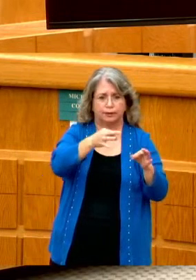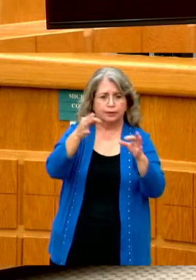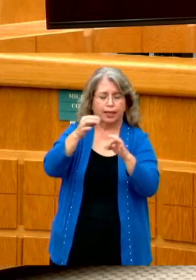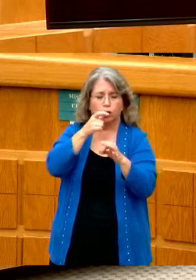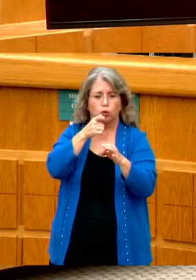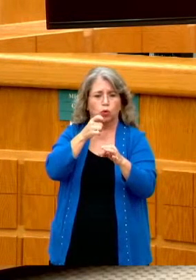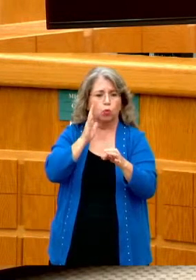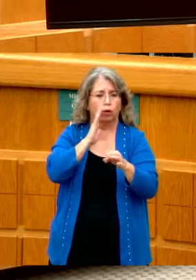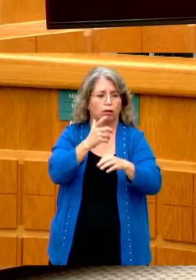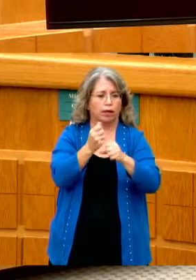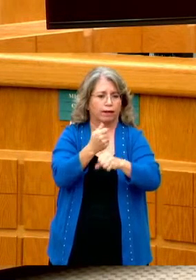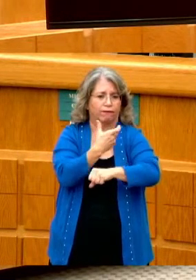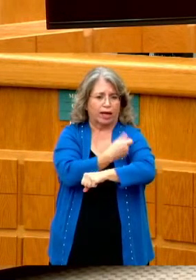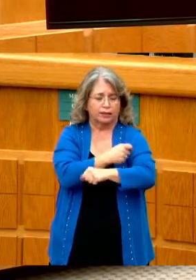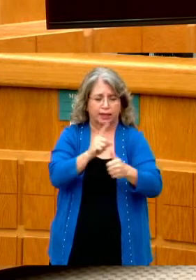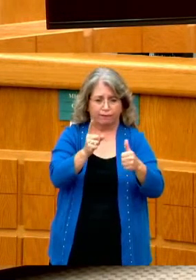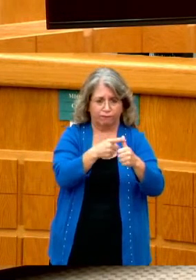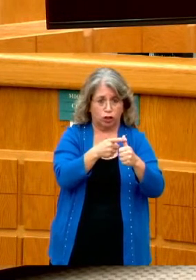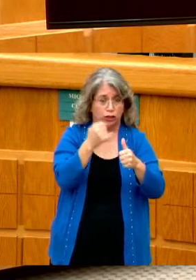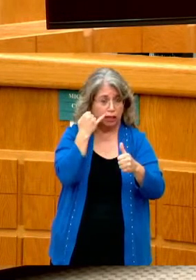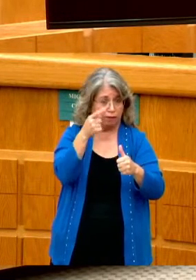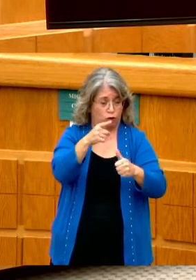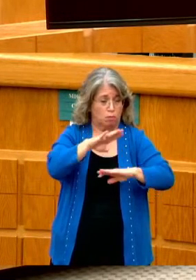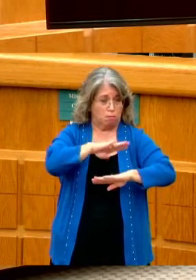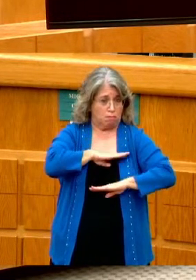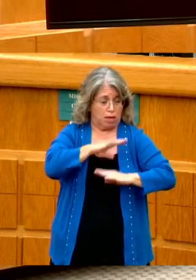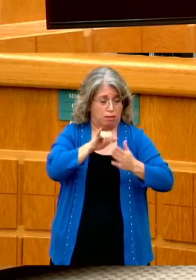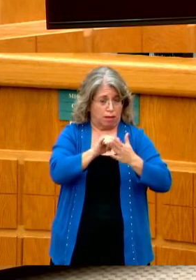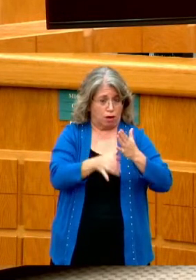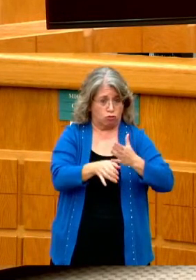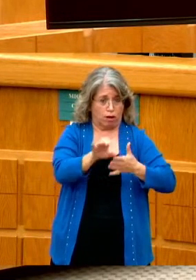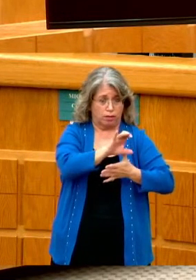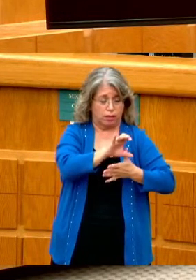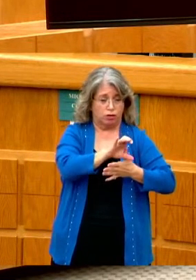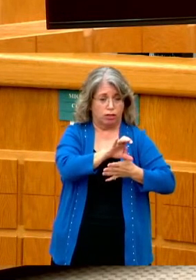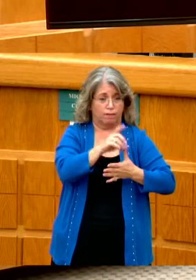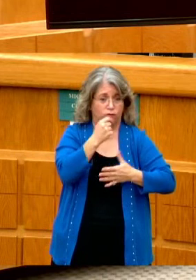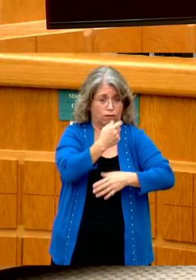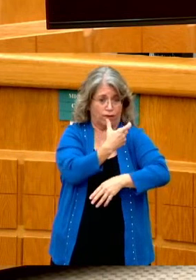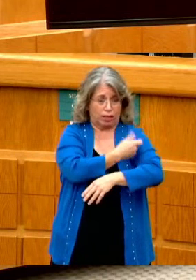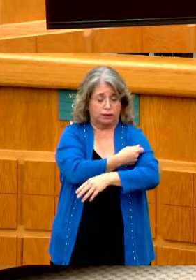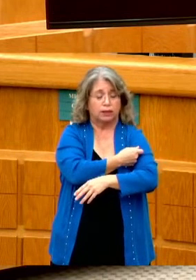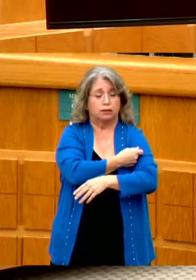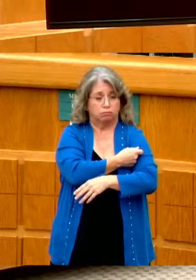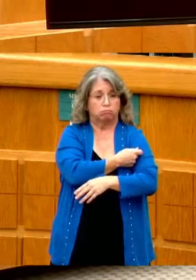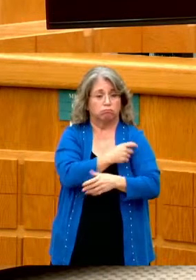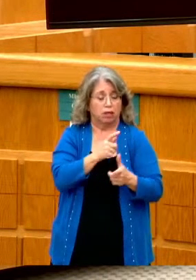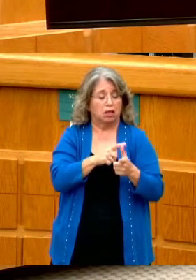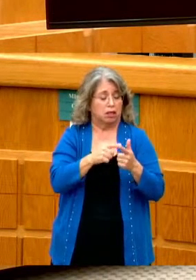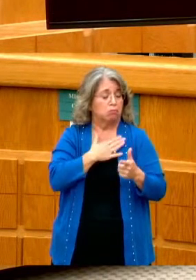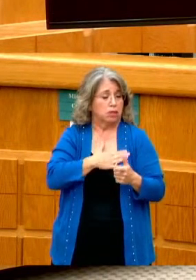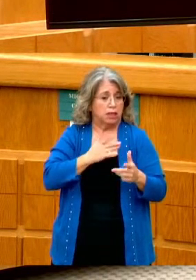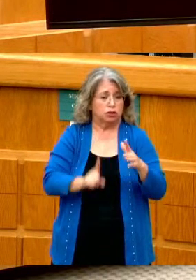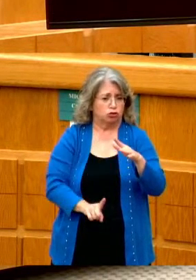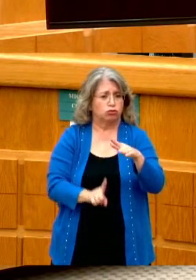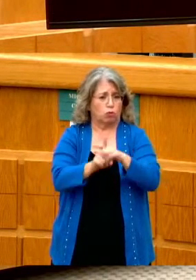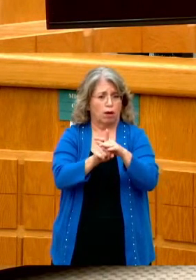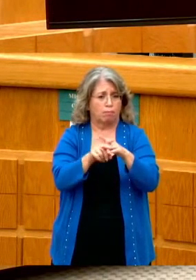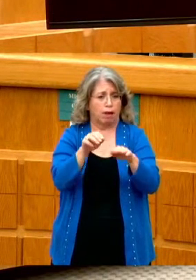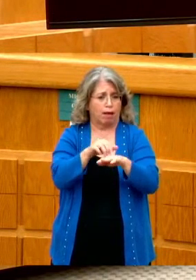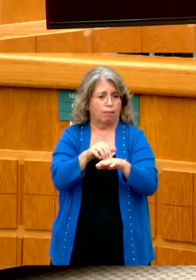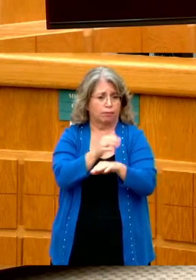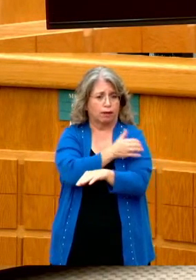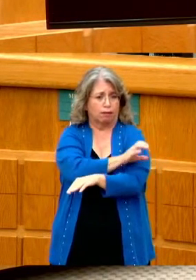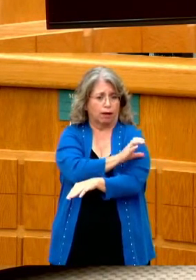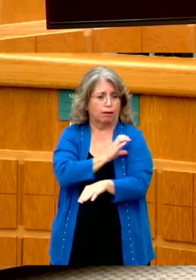be vaccinated, please, by all means, show up at one of our vaccination clinics. ¿Cómo pruebo que tengo